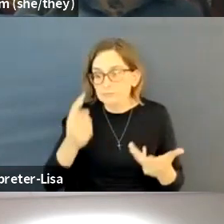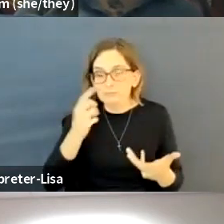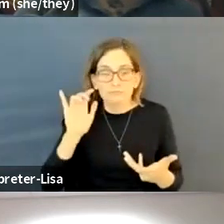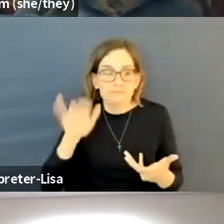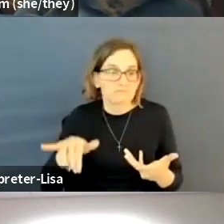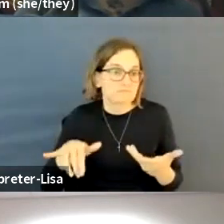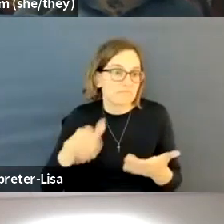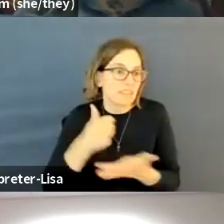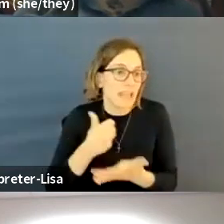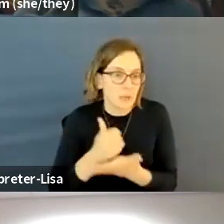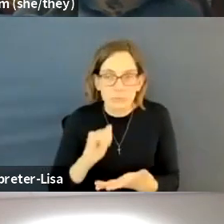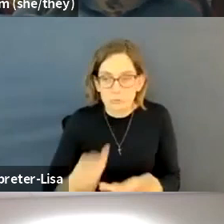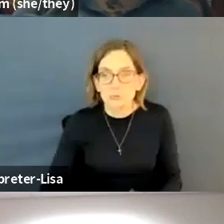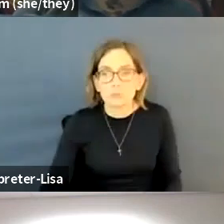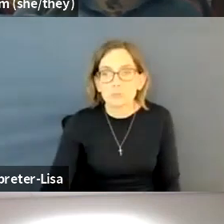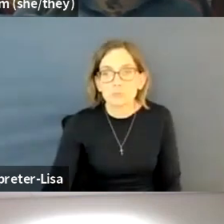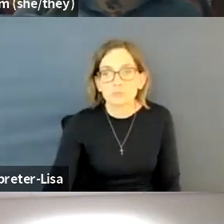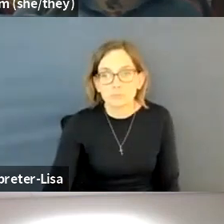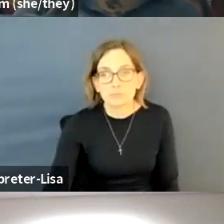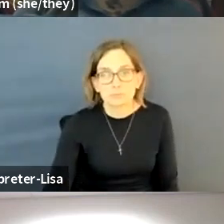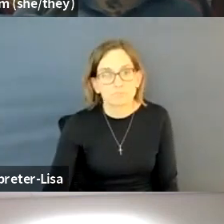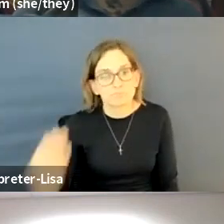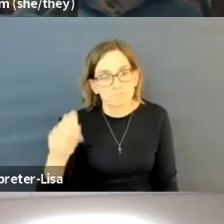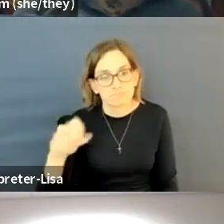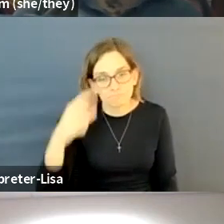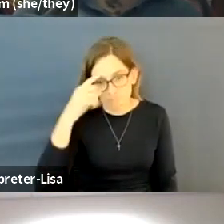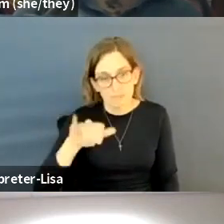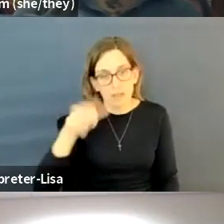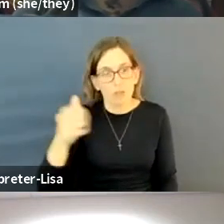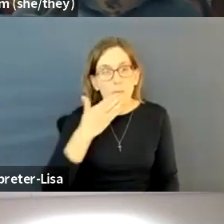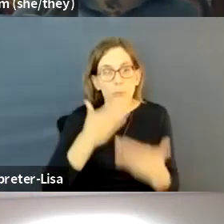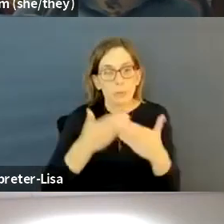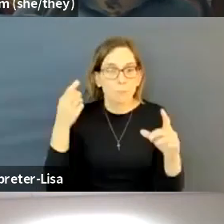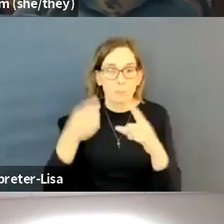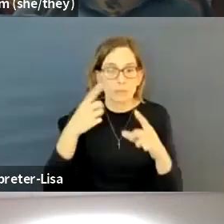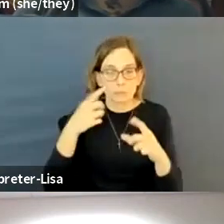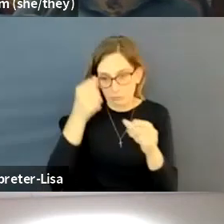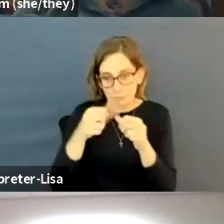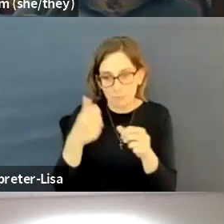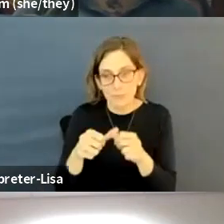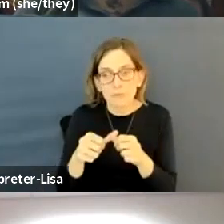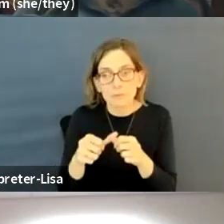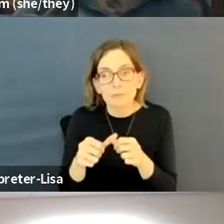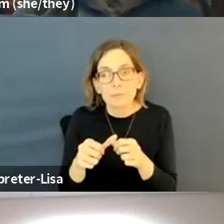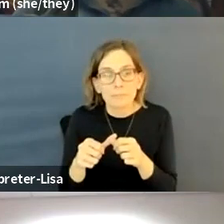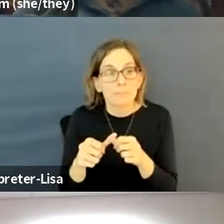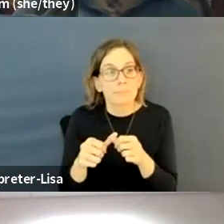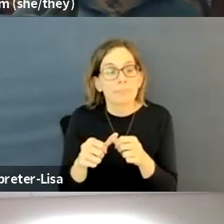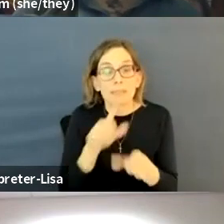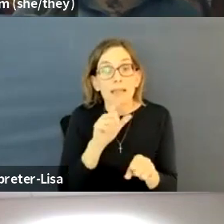mm-hmm. I don't know, it helps. Yeah, and I think that's another great point to keep in mind, that that